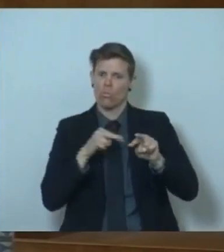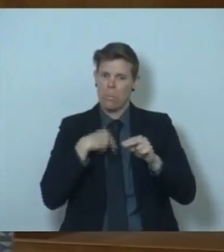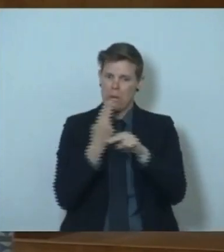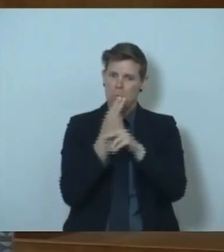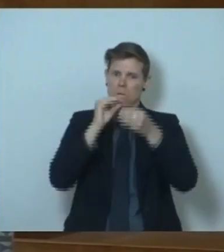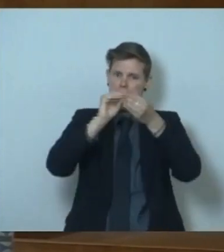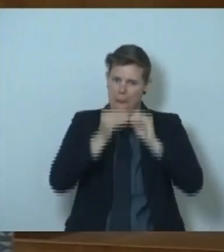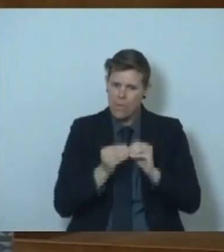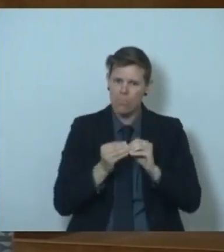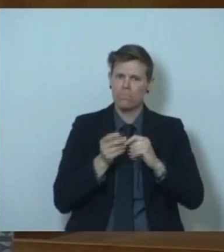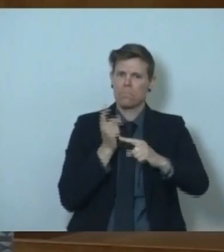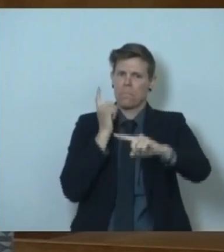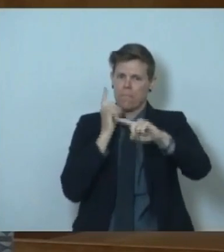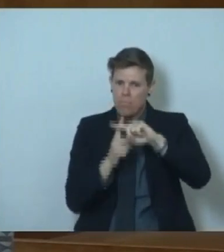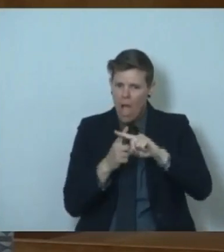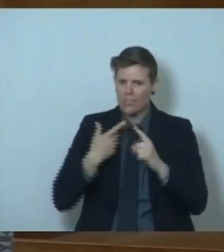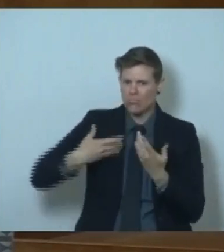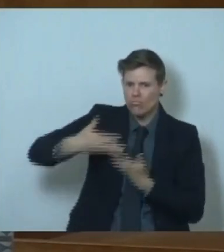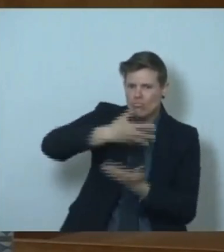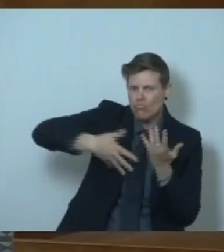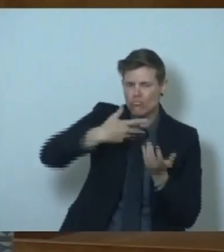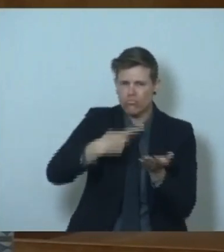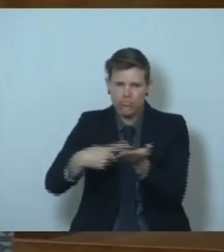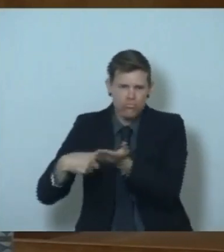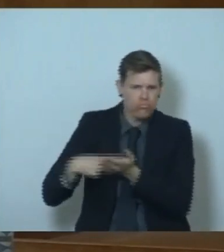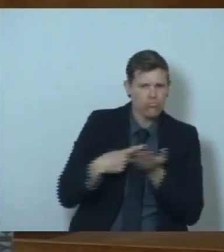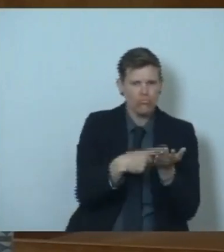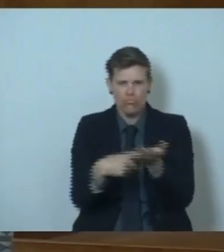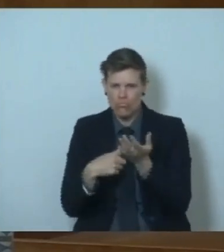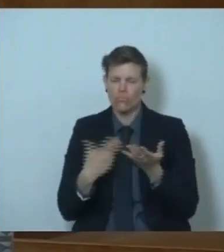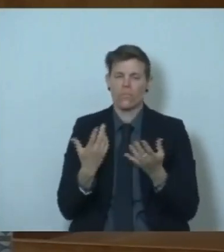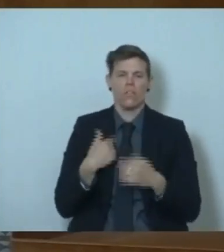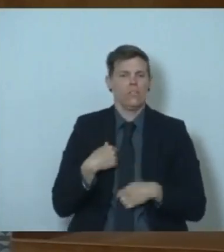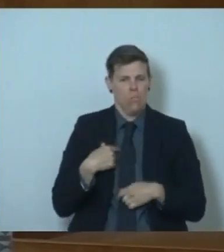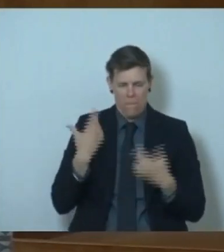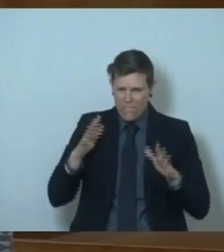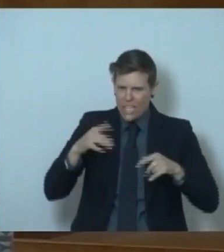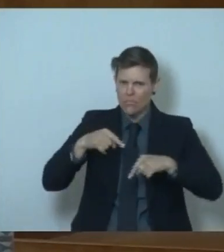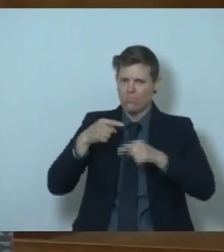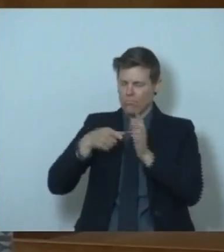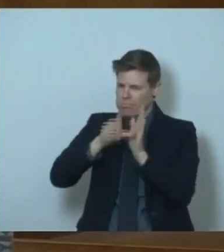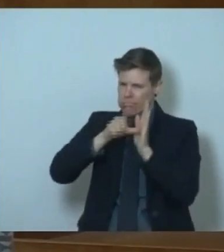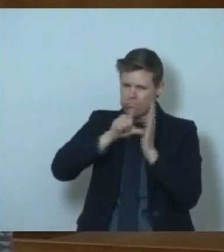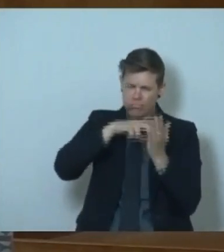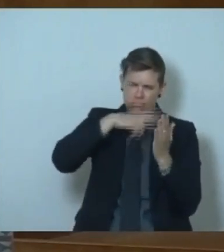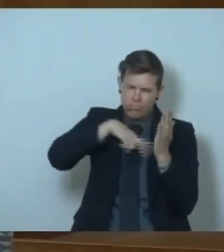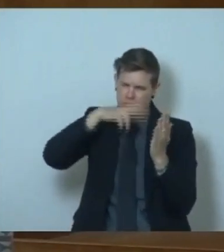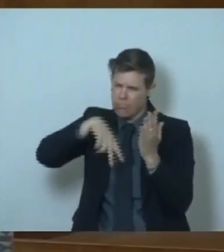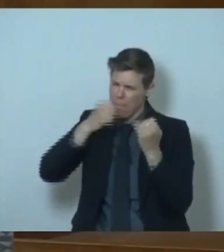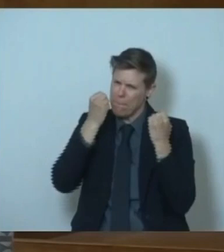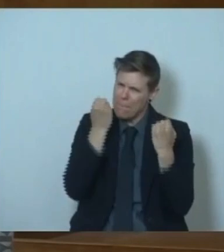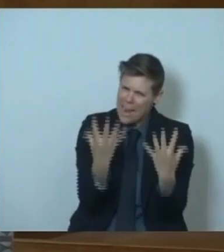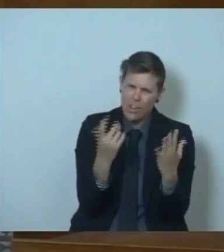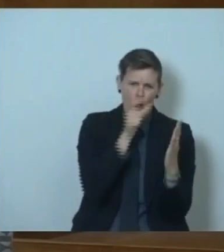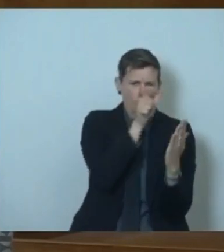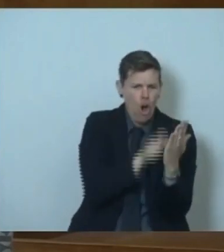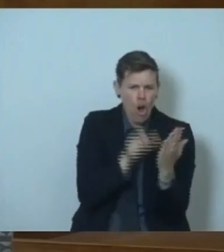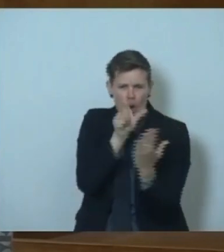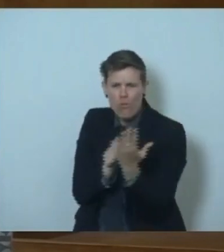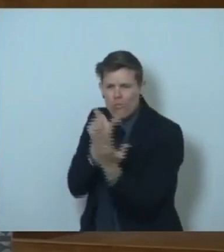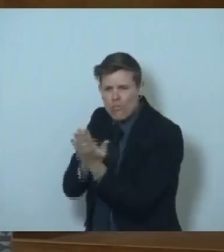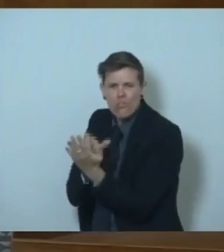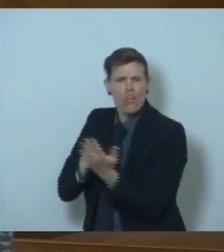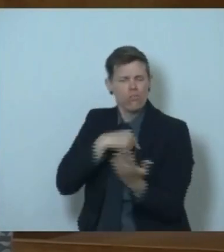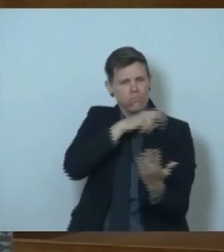reviews 60 to 75 articles every single day. With the rush to publish, there's less control criteria